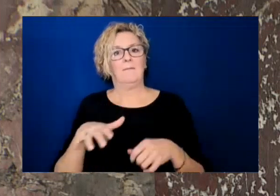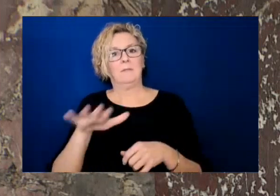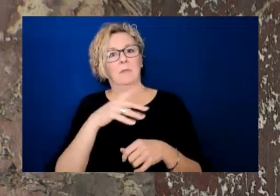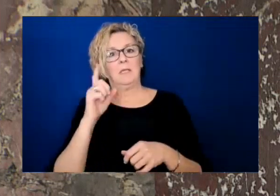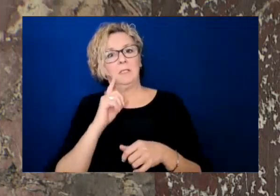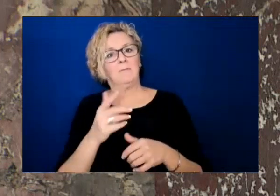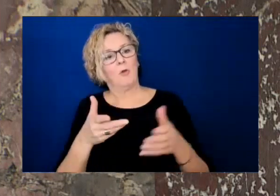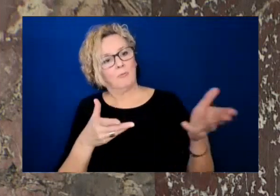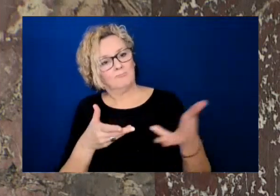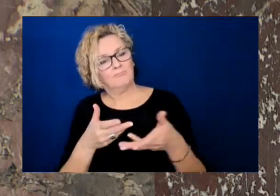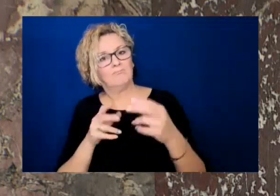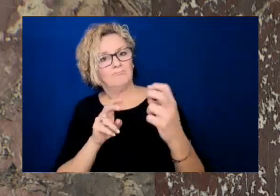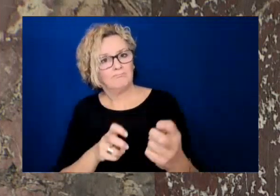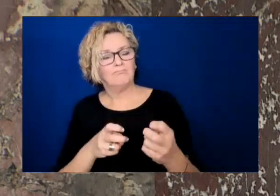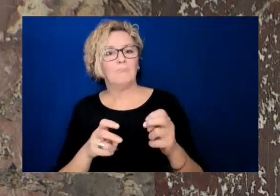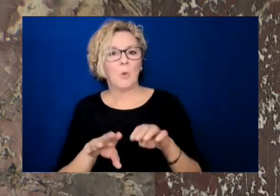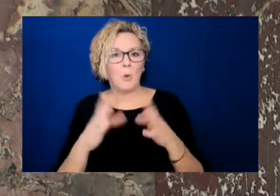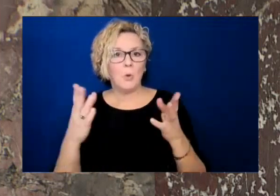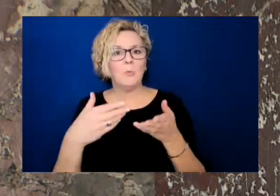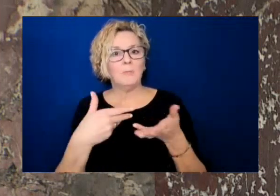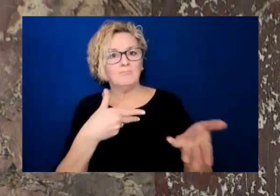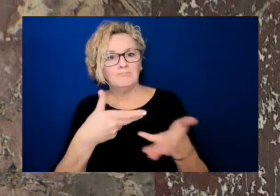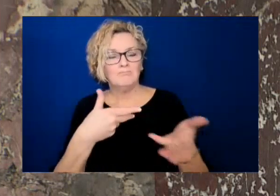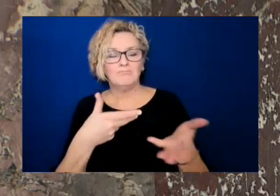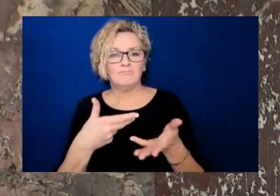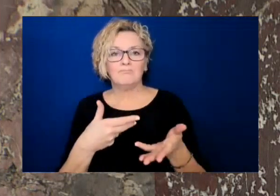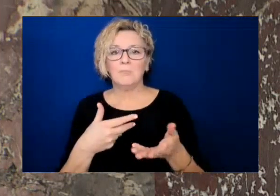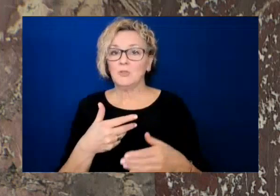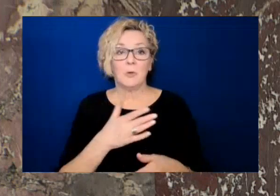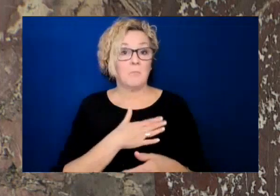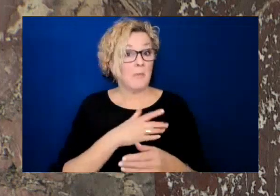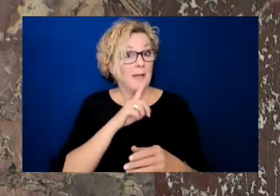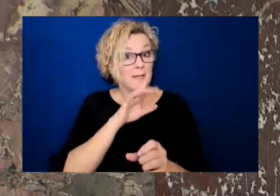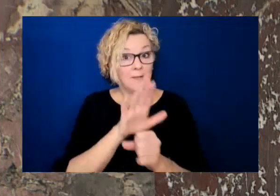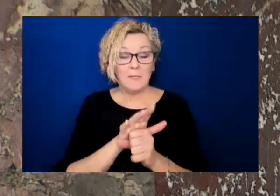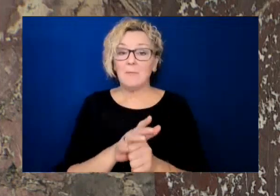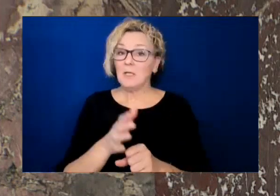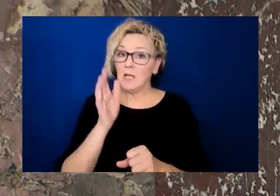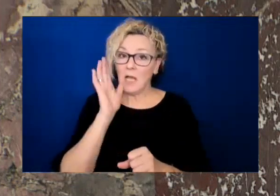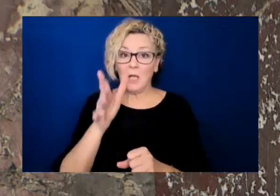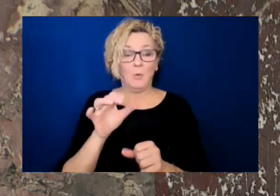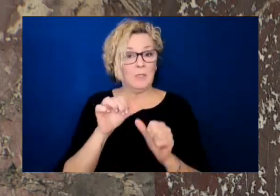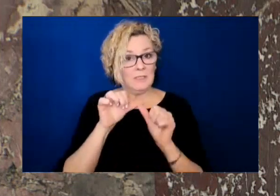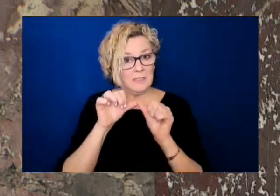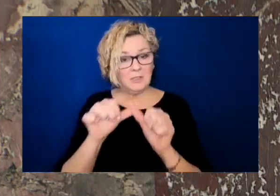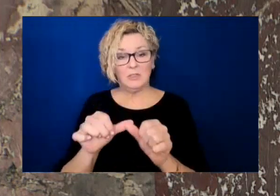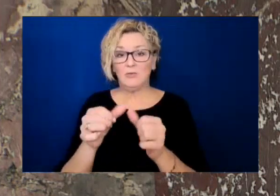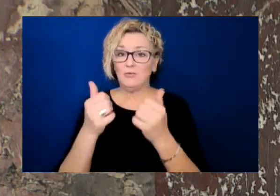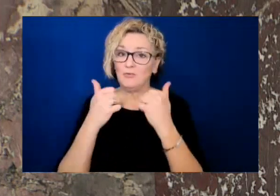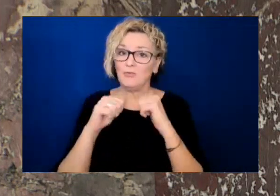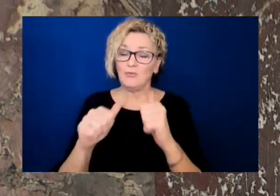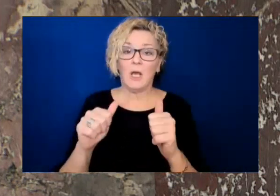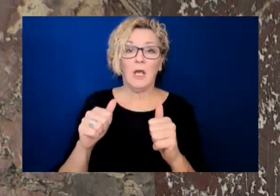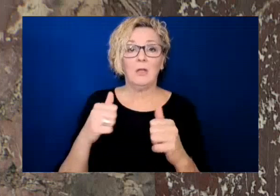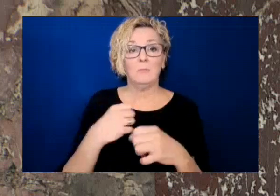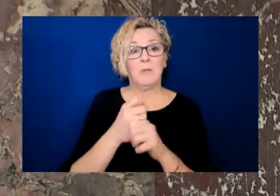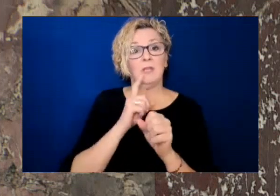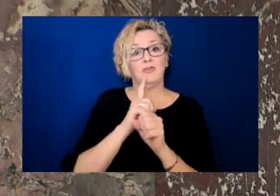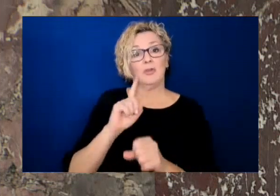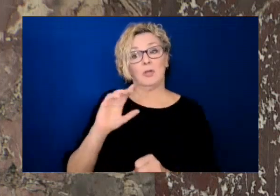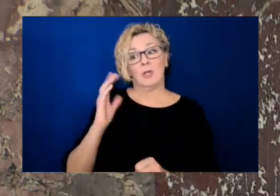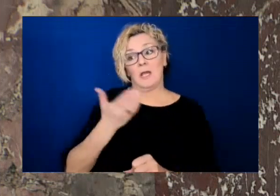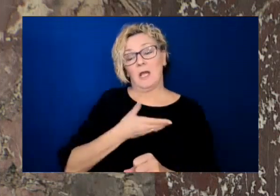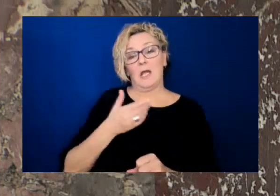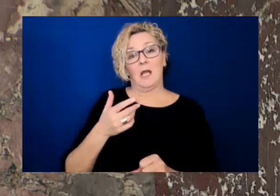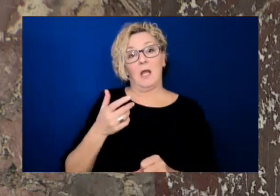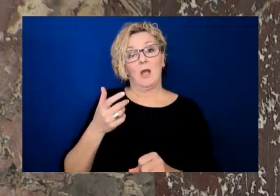place to fight anti-Semitism, that work continues from our early actions around mandatory